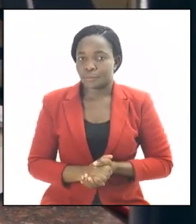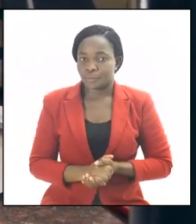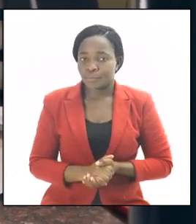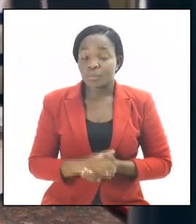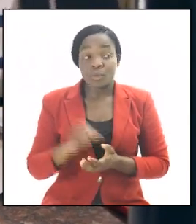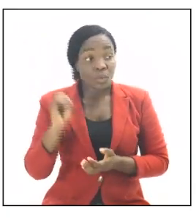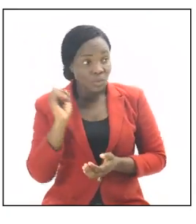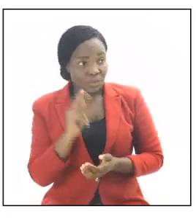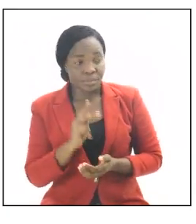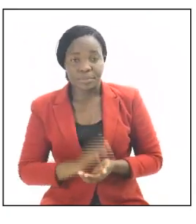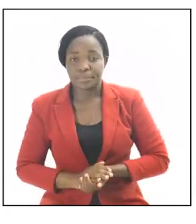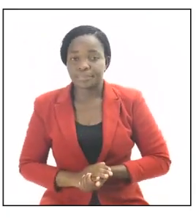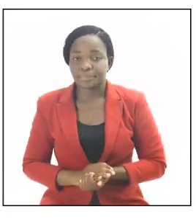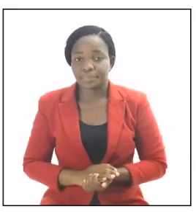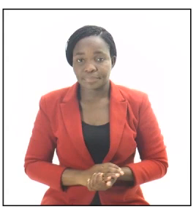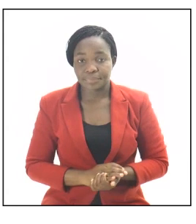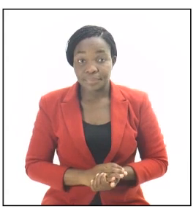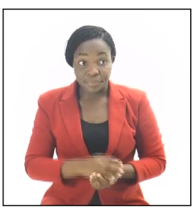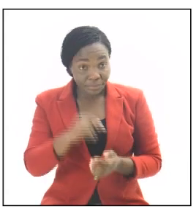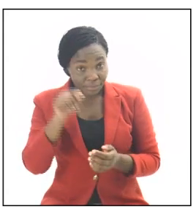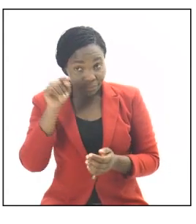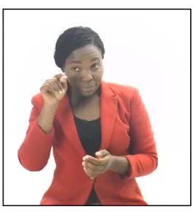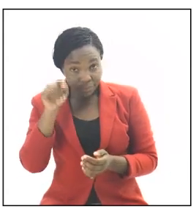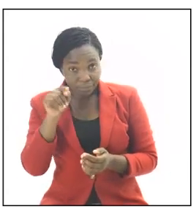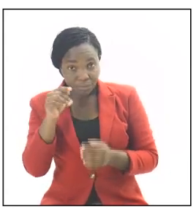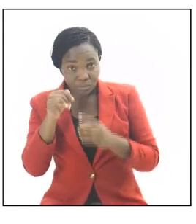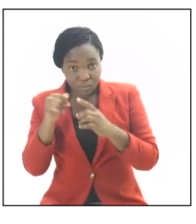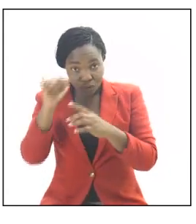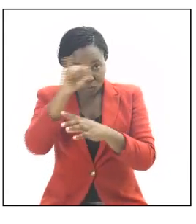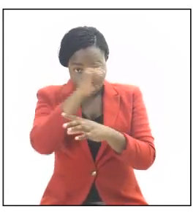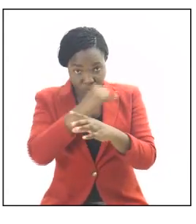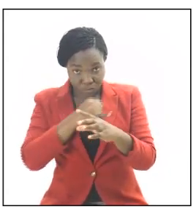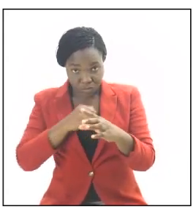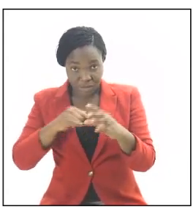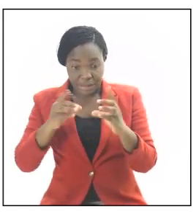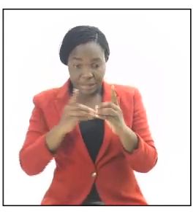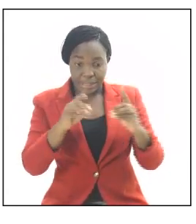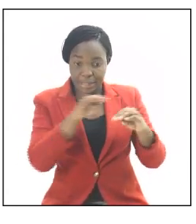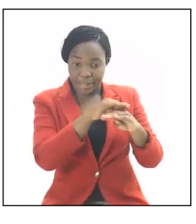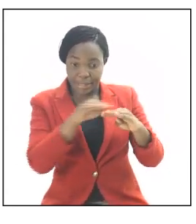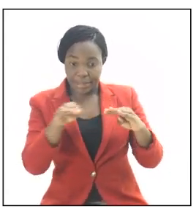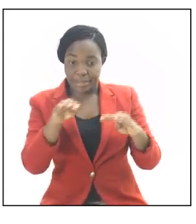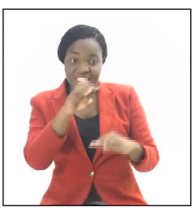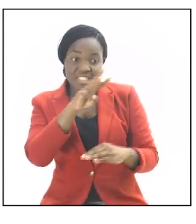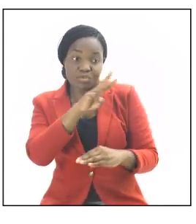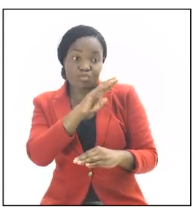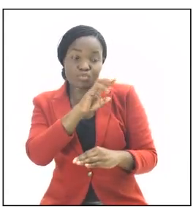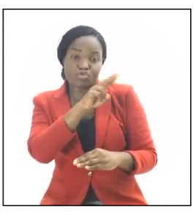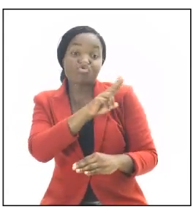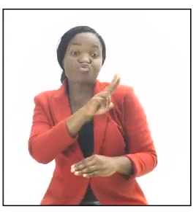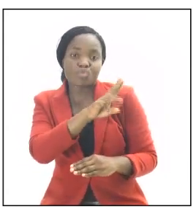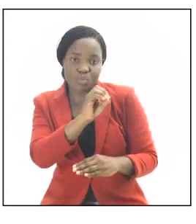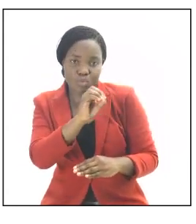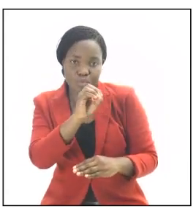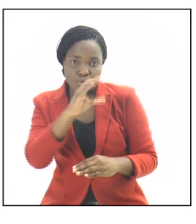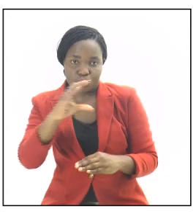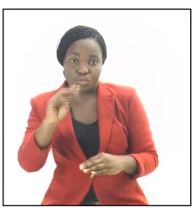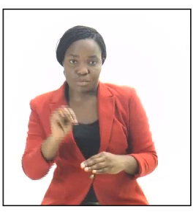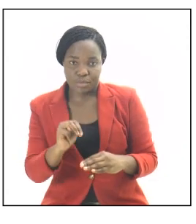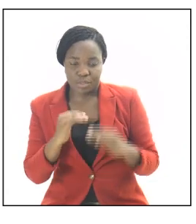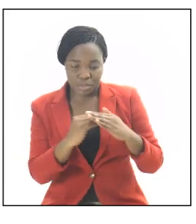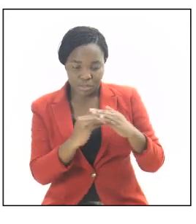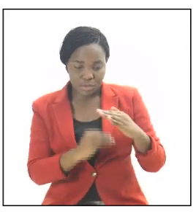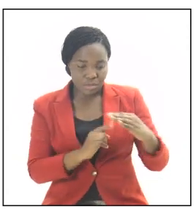Okay. For this one, we'll use a diameter of 20 centimeters. So the radius will be